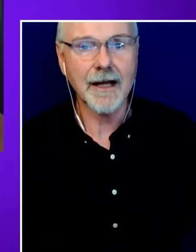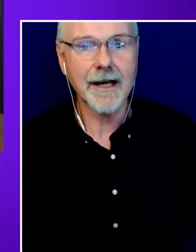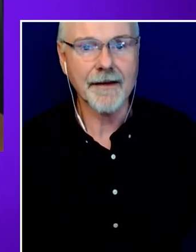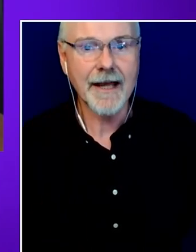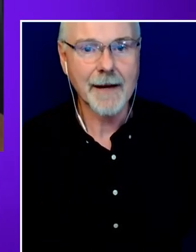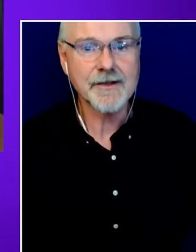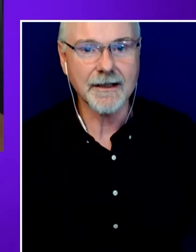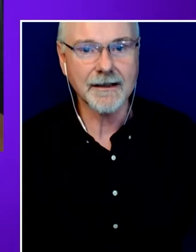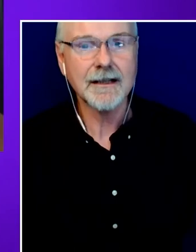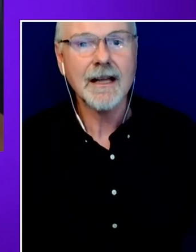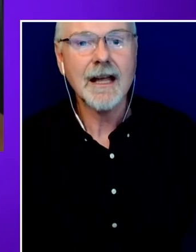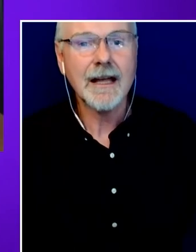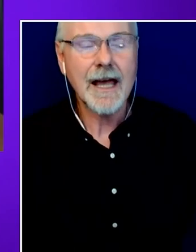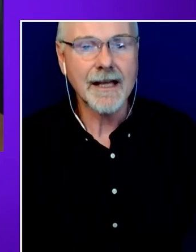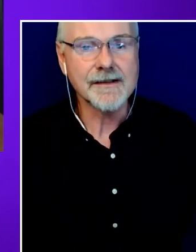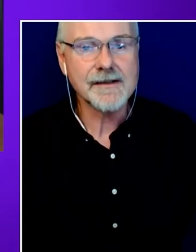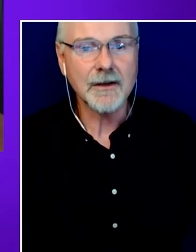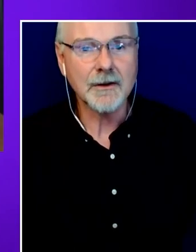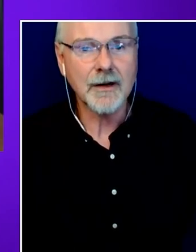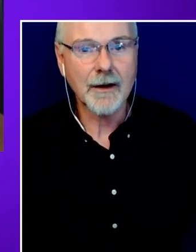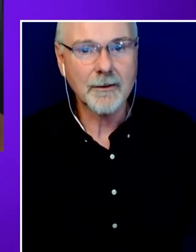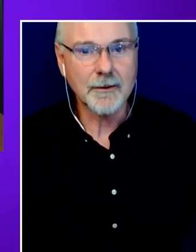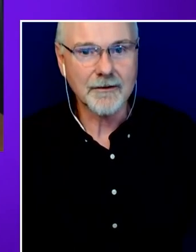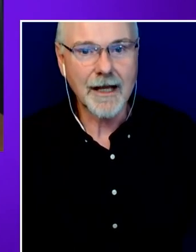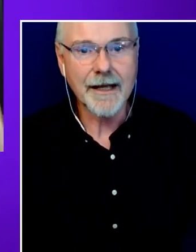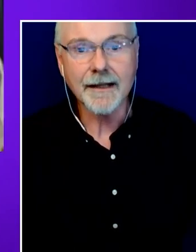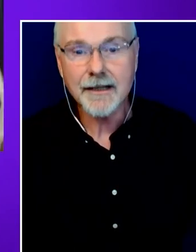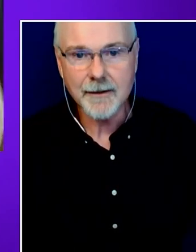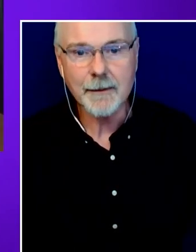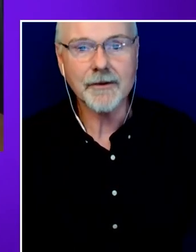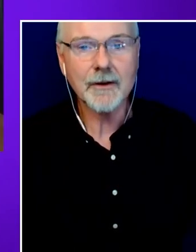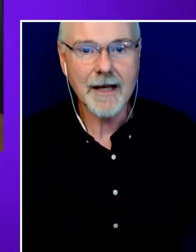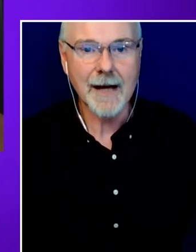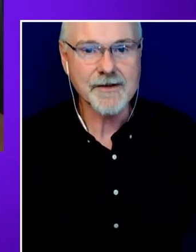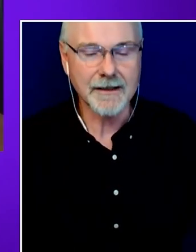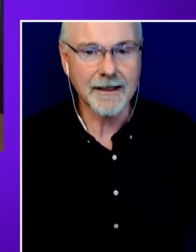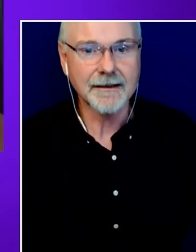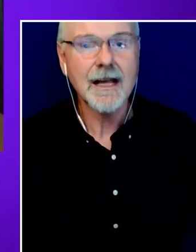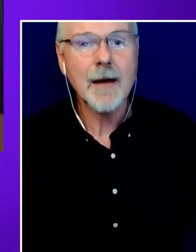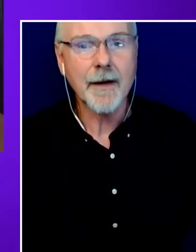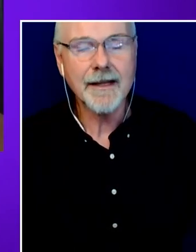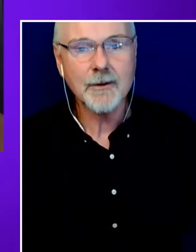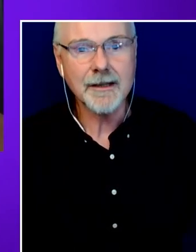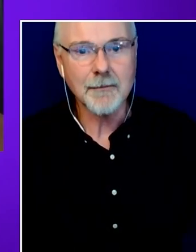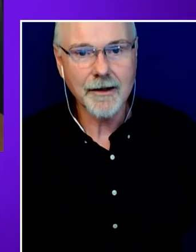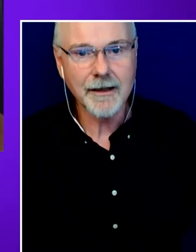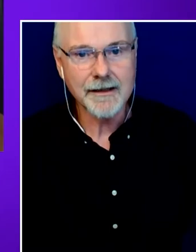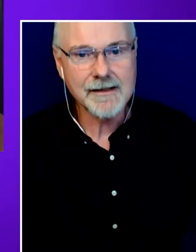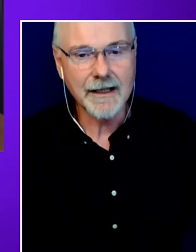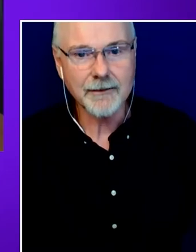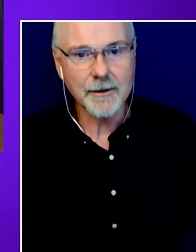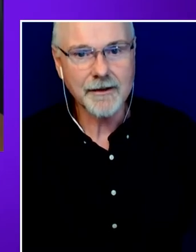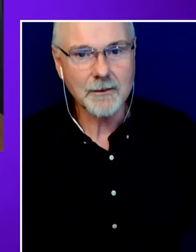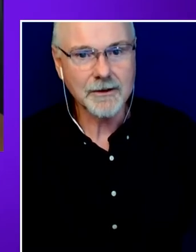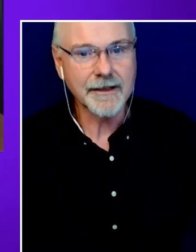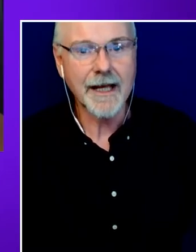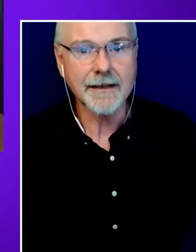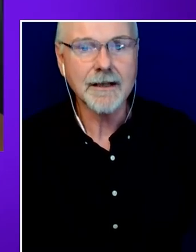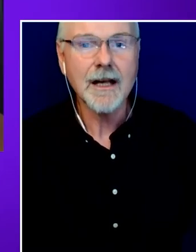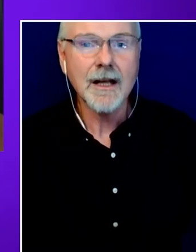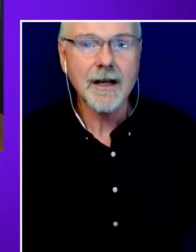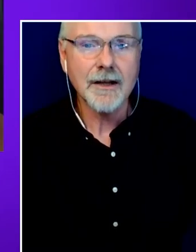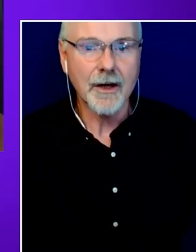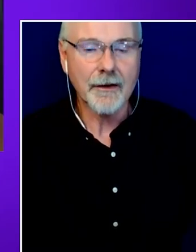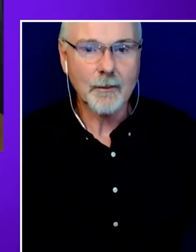really rely on the captioning. And so we're relying on hearing people to captioning it. But I think we could market it to everyone in the world,